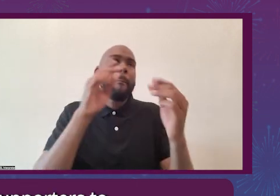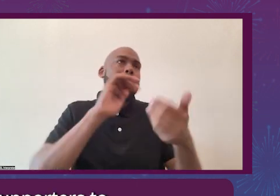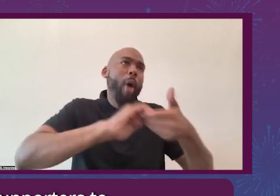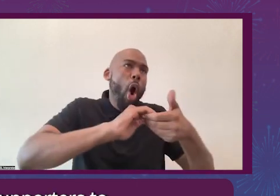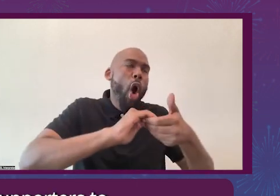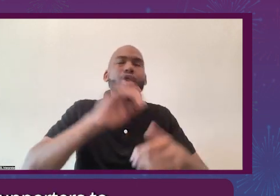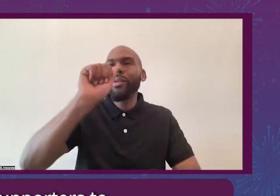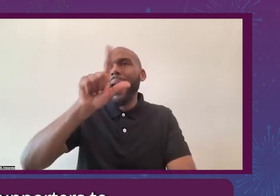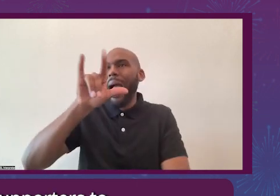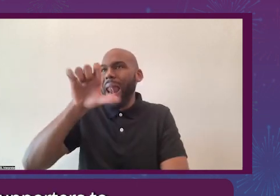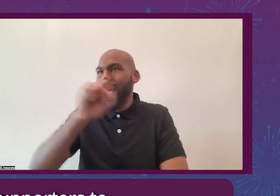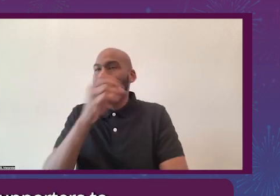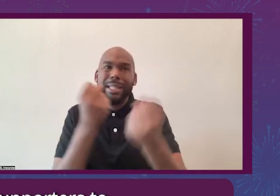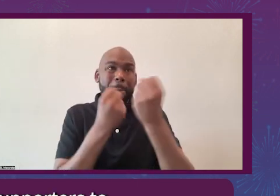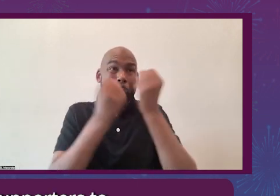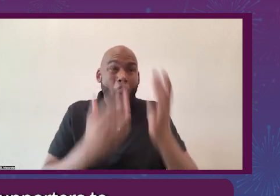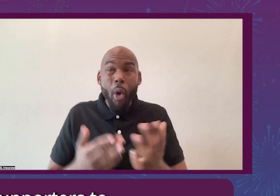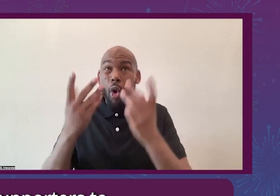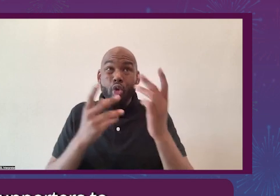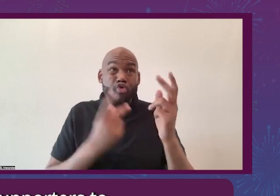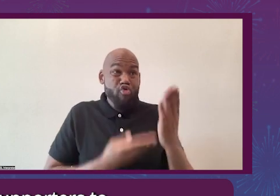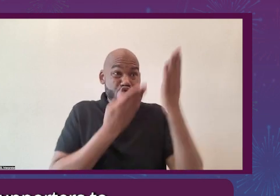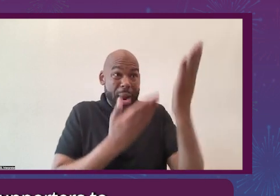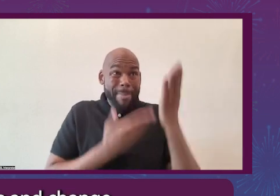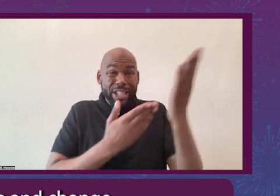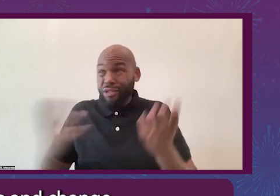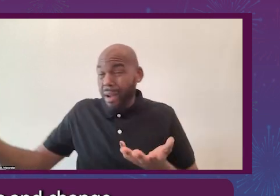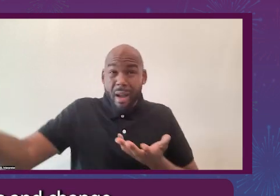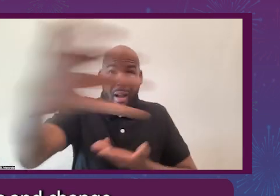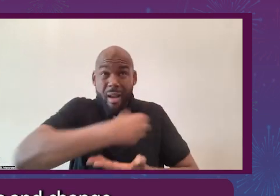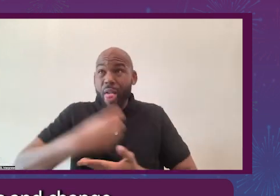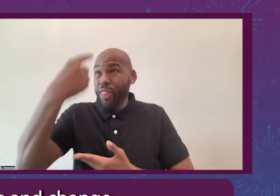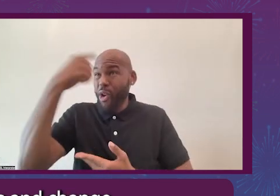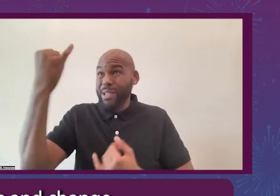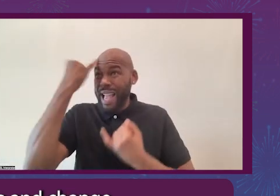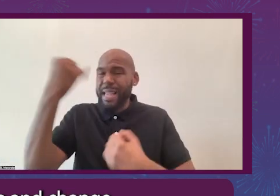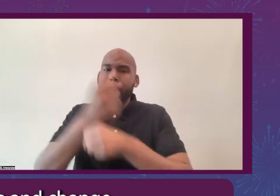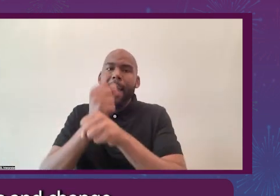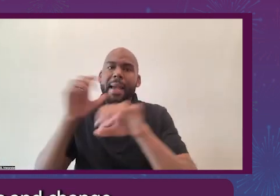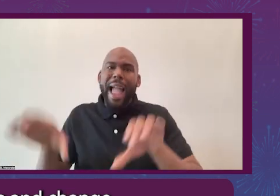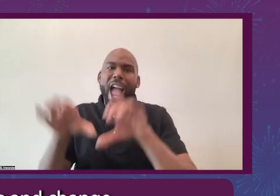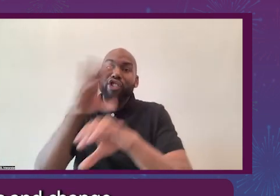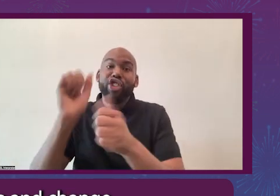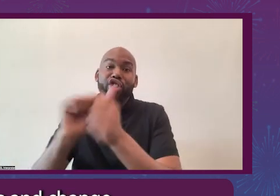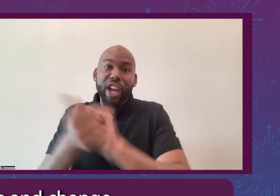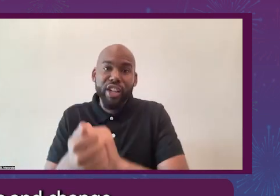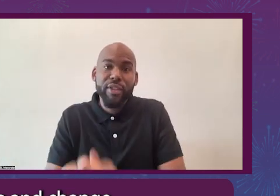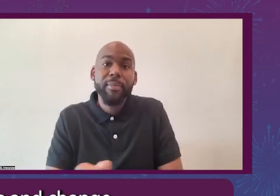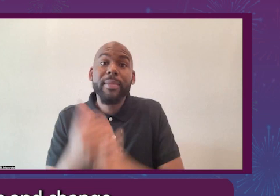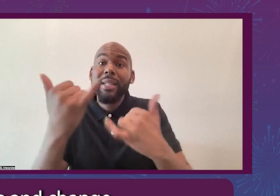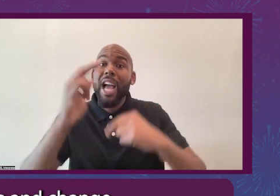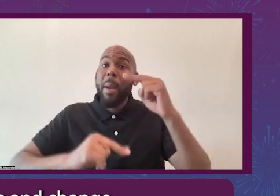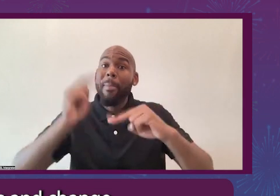partners, allies, and supporters to take those recommendations and priorities from thoughts and ideas into actions and